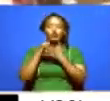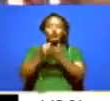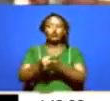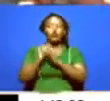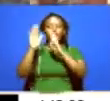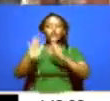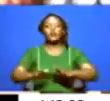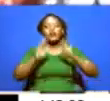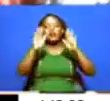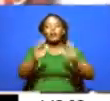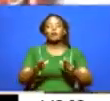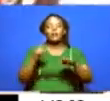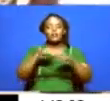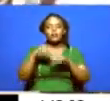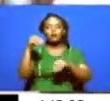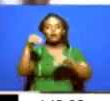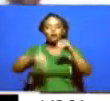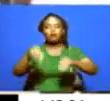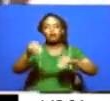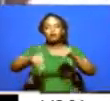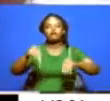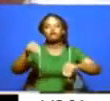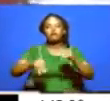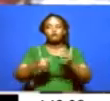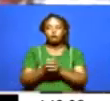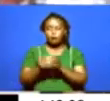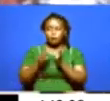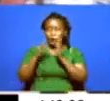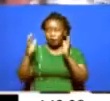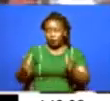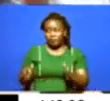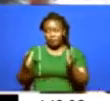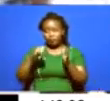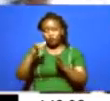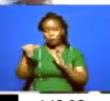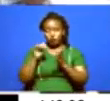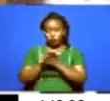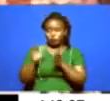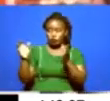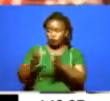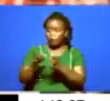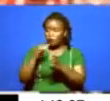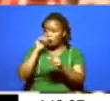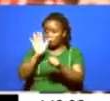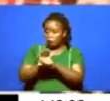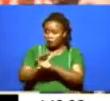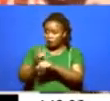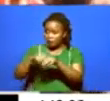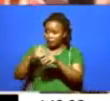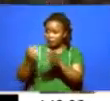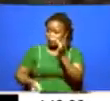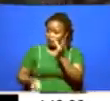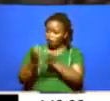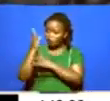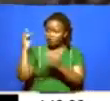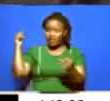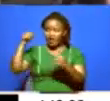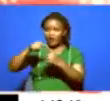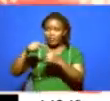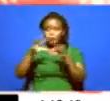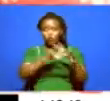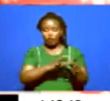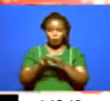general election. The leaders from KANU and Jubilee political parties made the assurance as they launched the Azimio la Umoja office in Maralal Town, Samburu